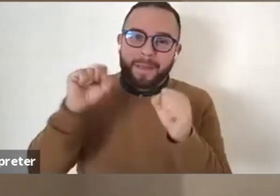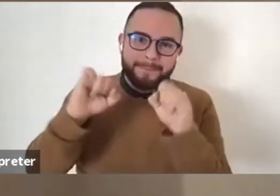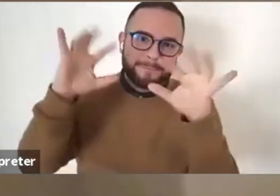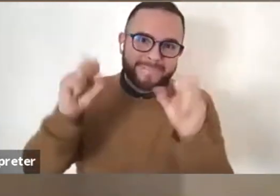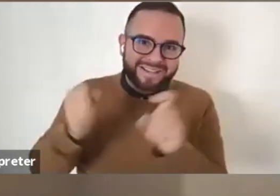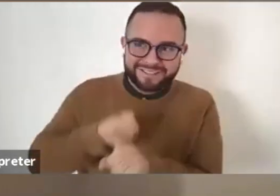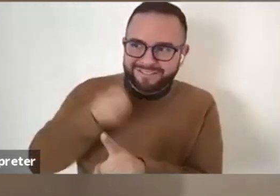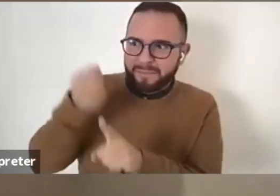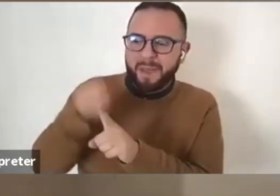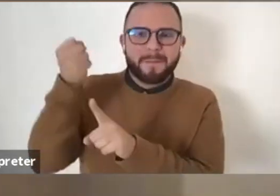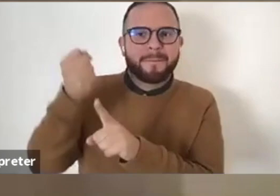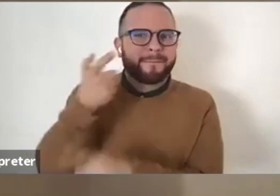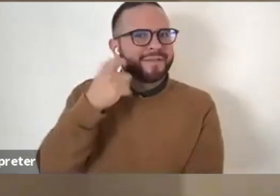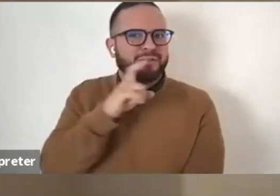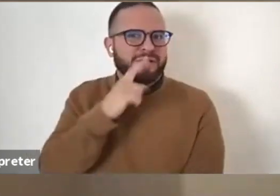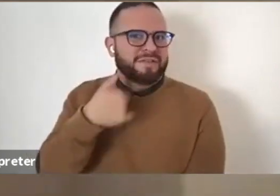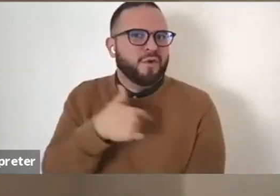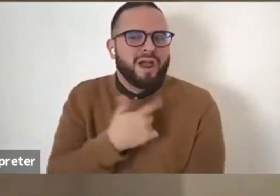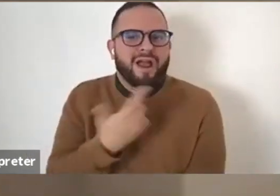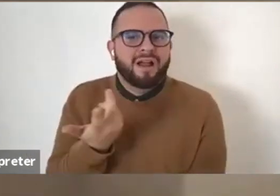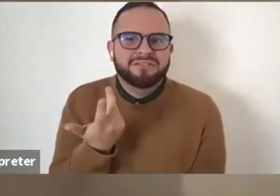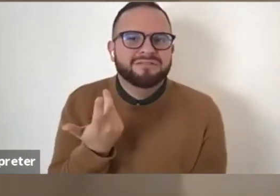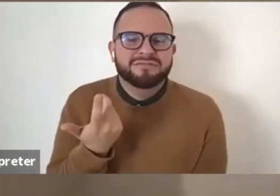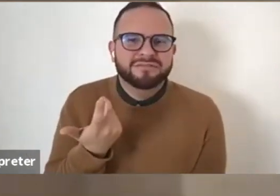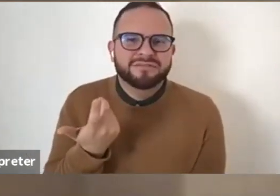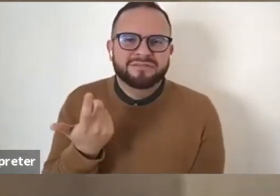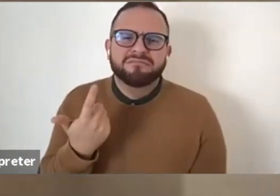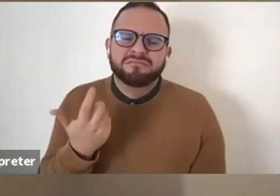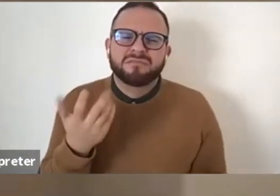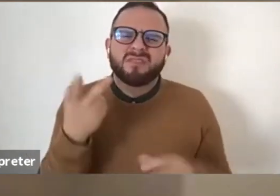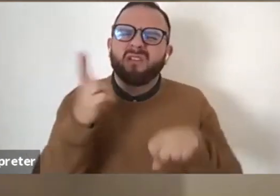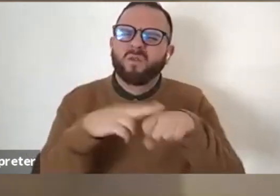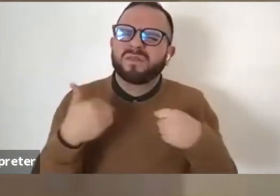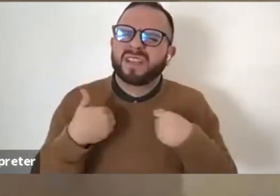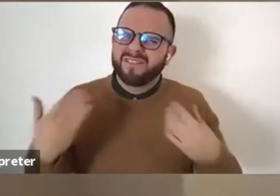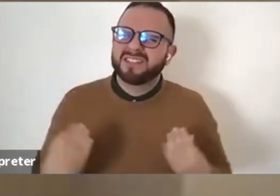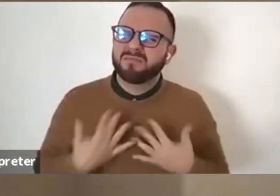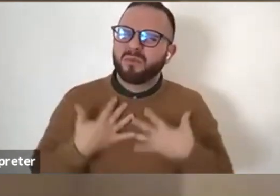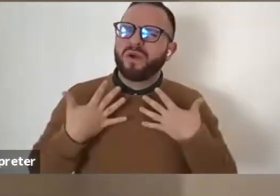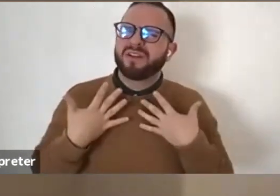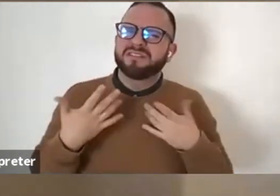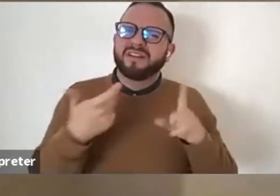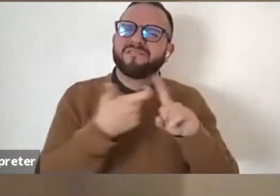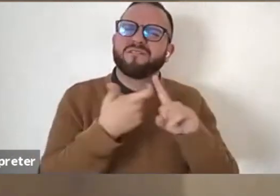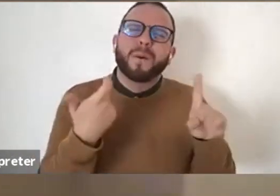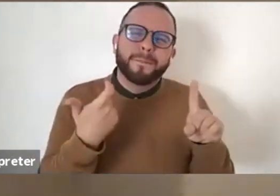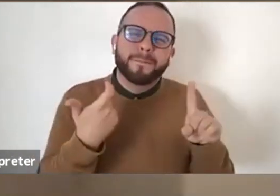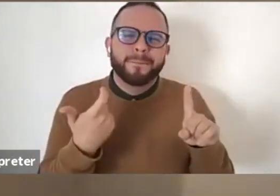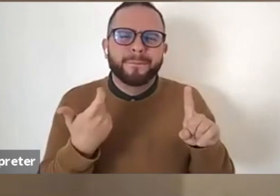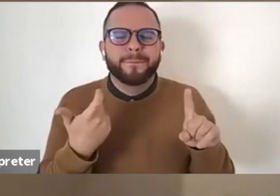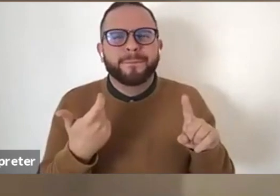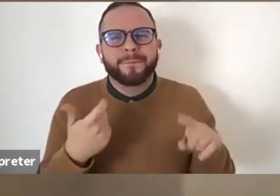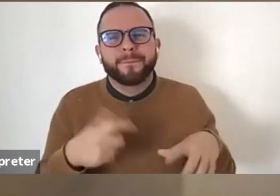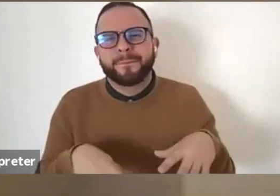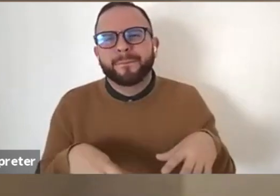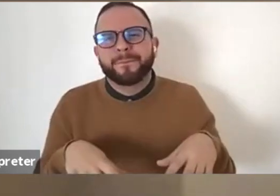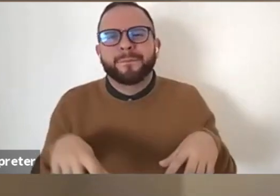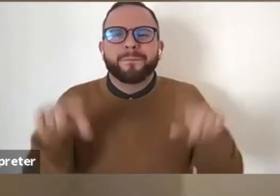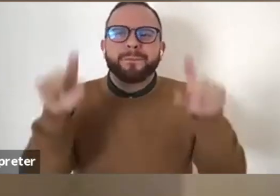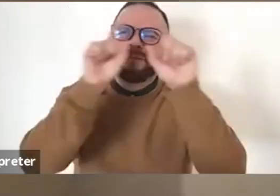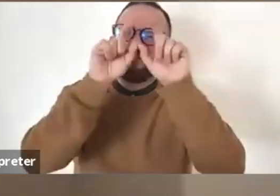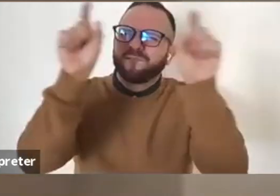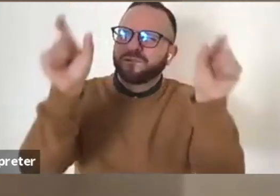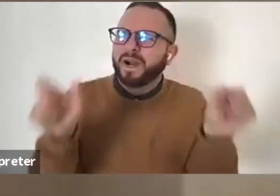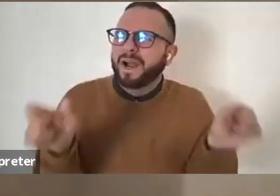for us, we have also inspiration from, it was a frame from